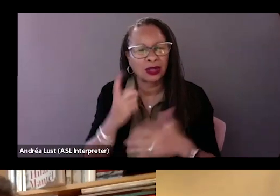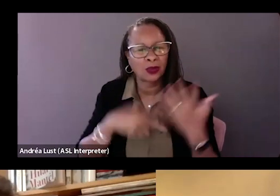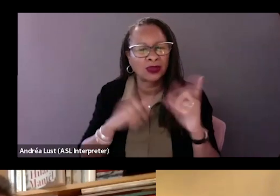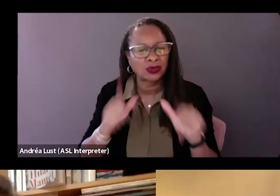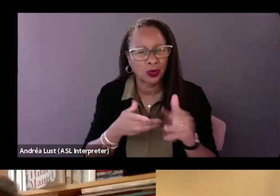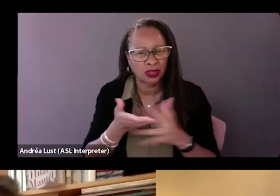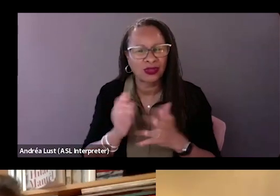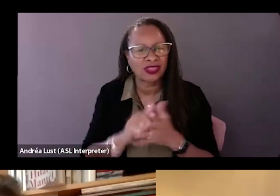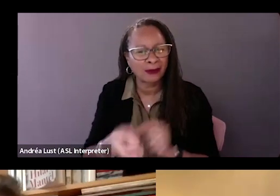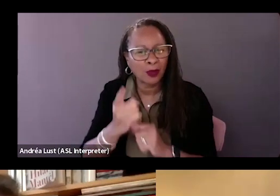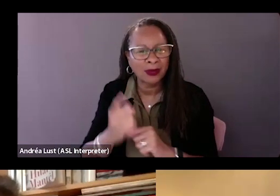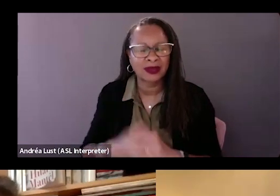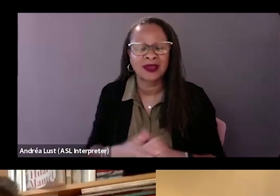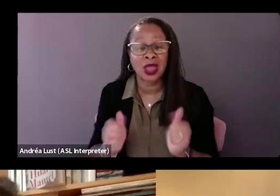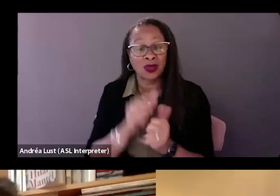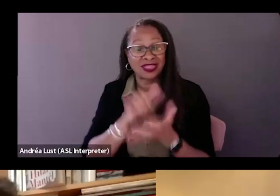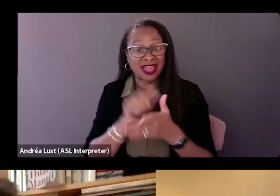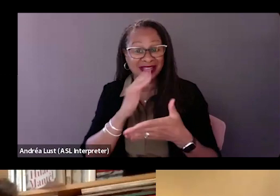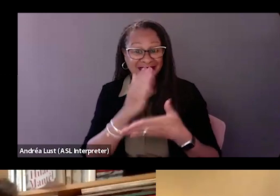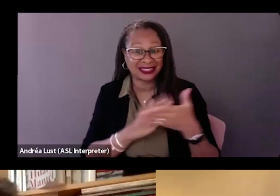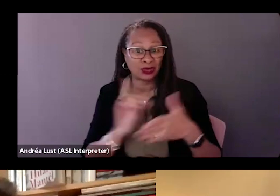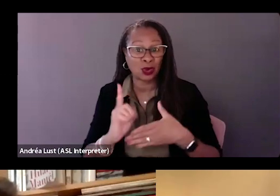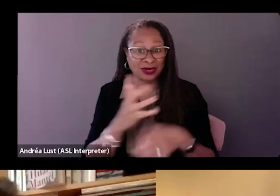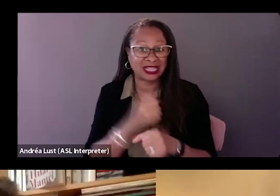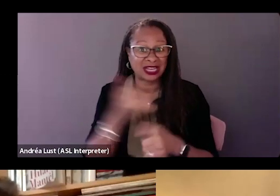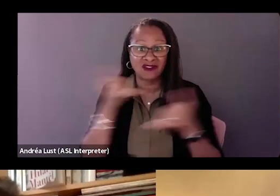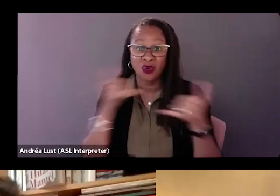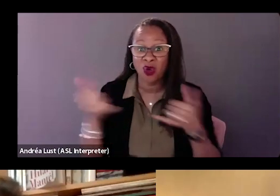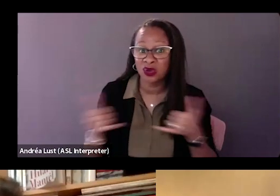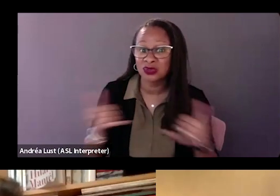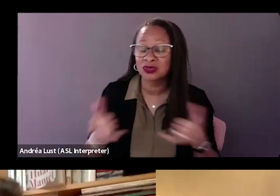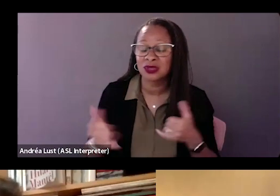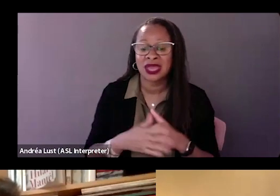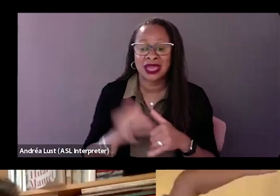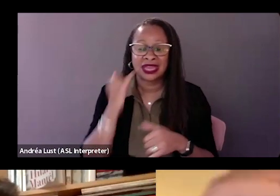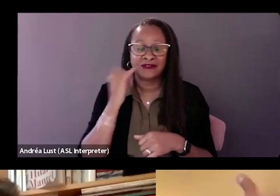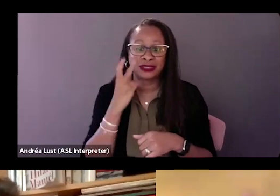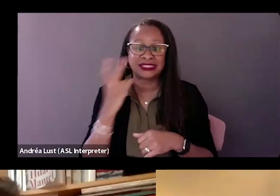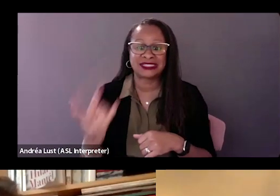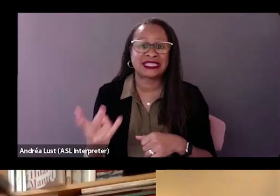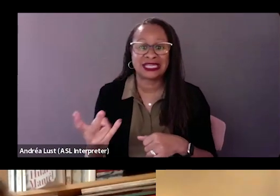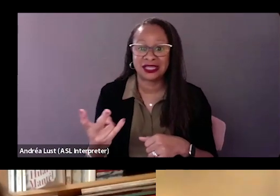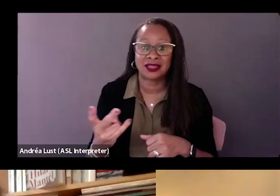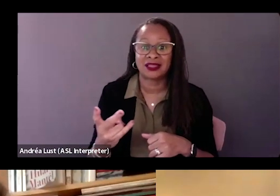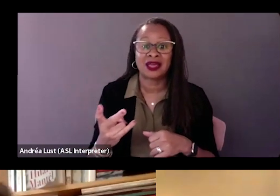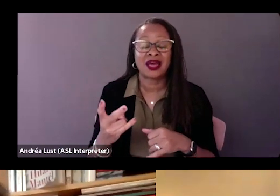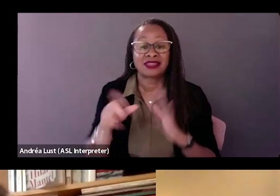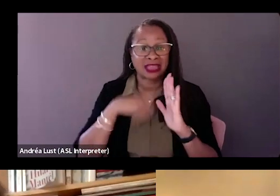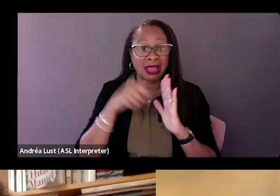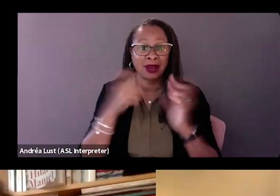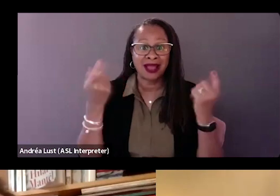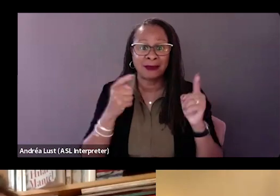through. So with that scene wherein Ravish is getting a lot of calls, if you see the camera, it's floating all around him,